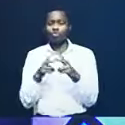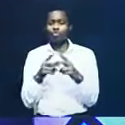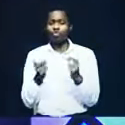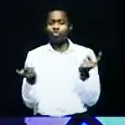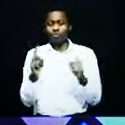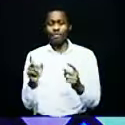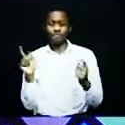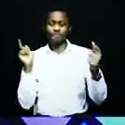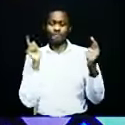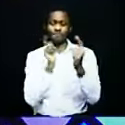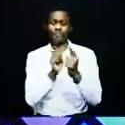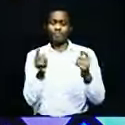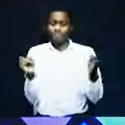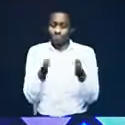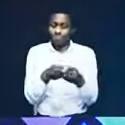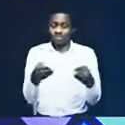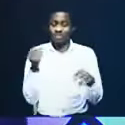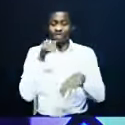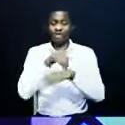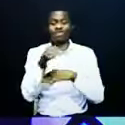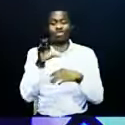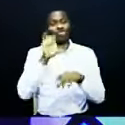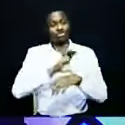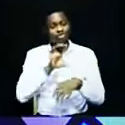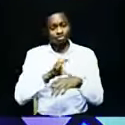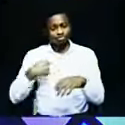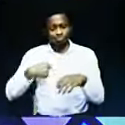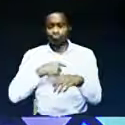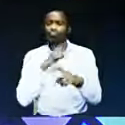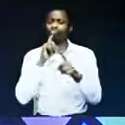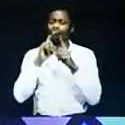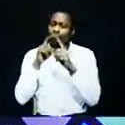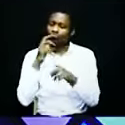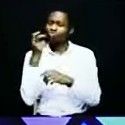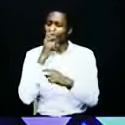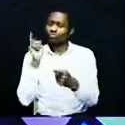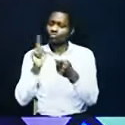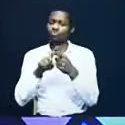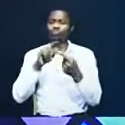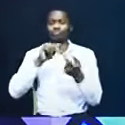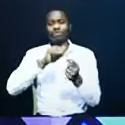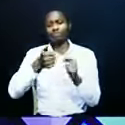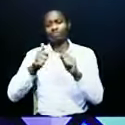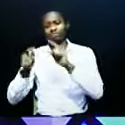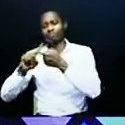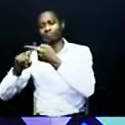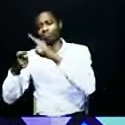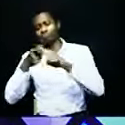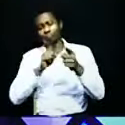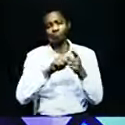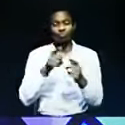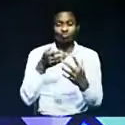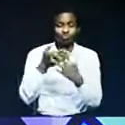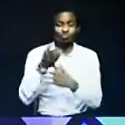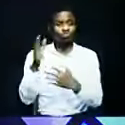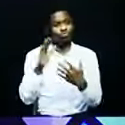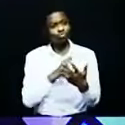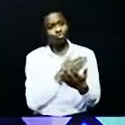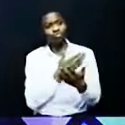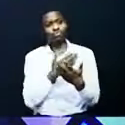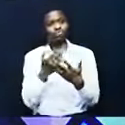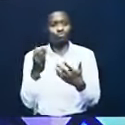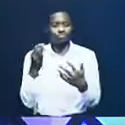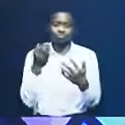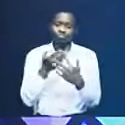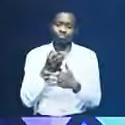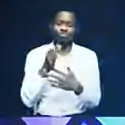together, we speak to one another through our hymns, through our psalms, through